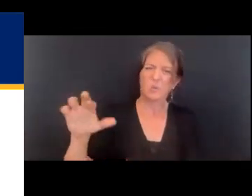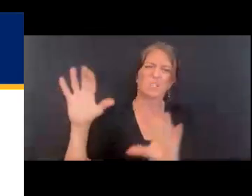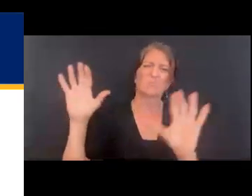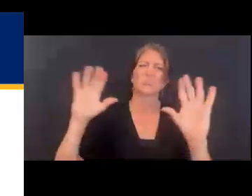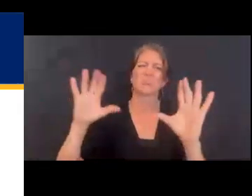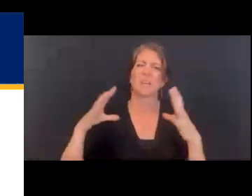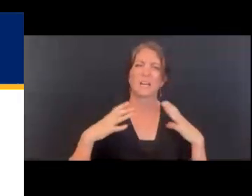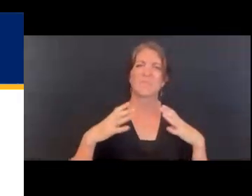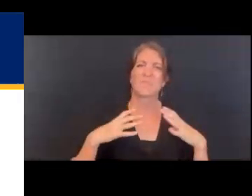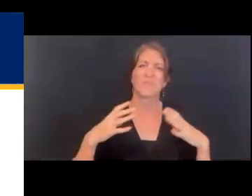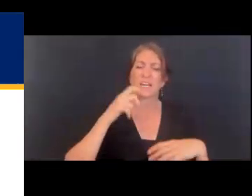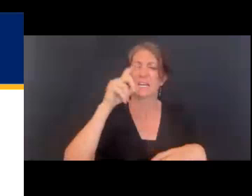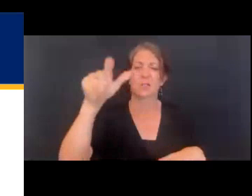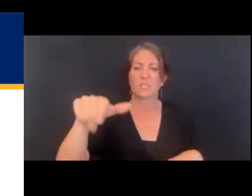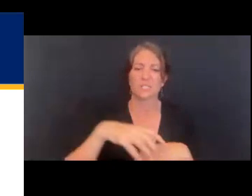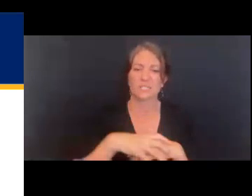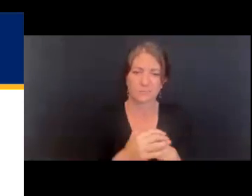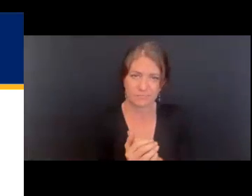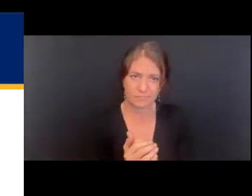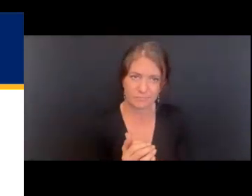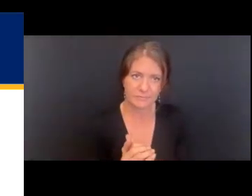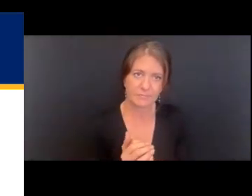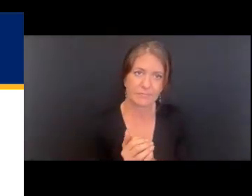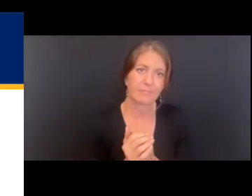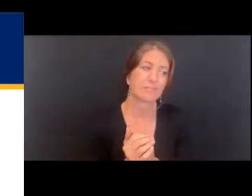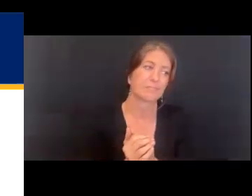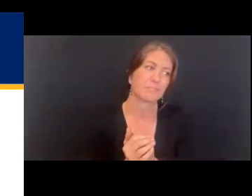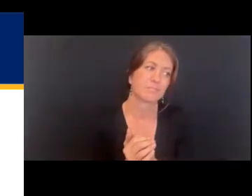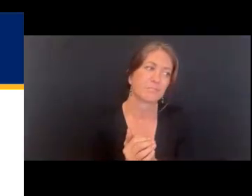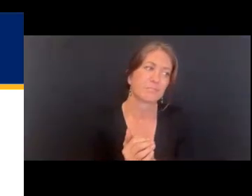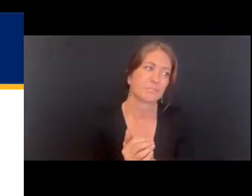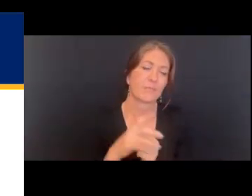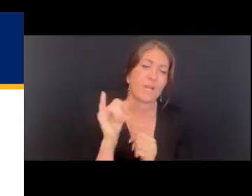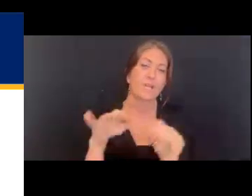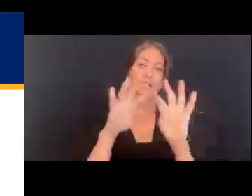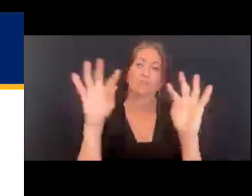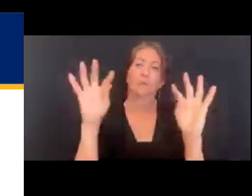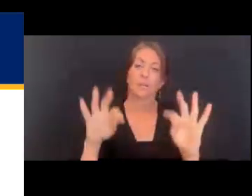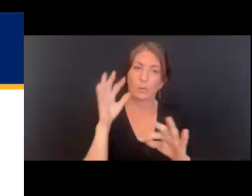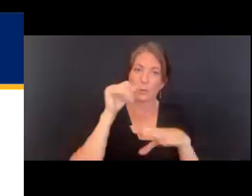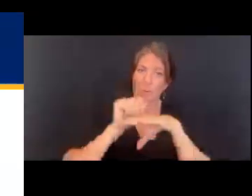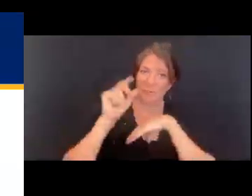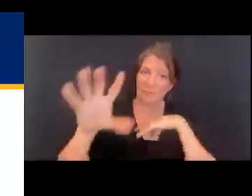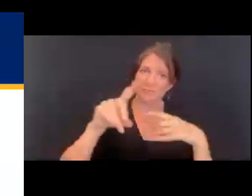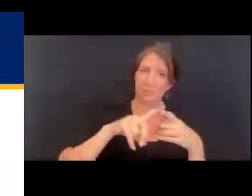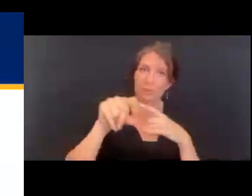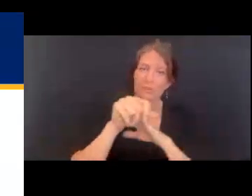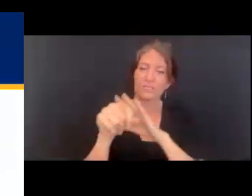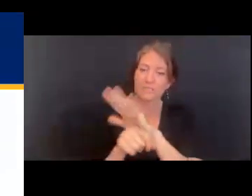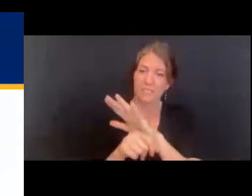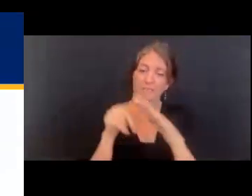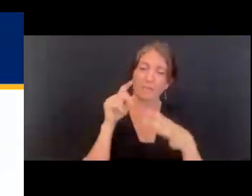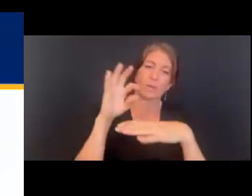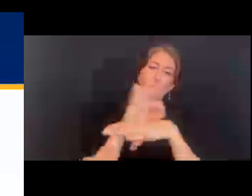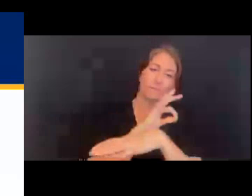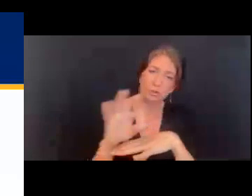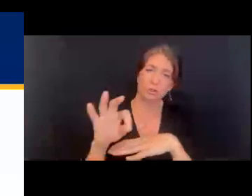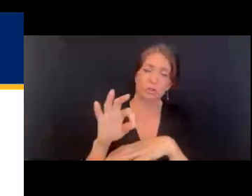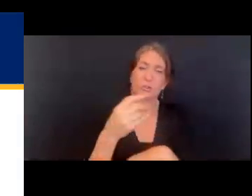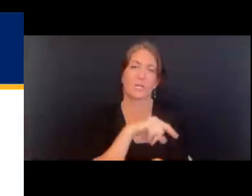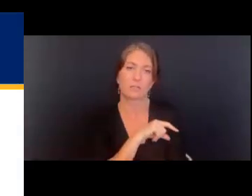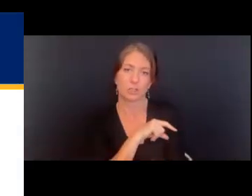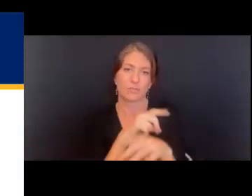that help right now. So that form would be sent to the state as part of the functional eligibility assessment.